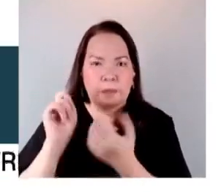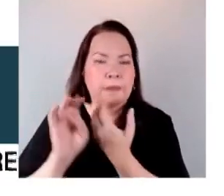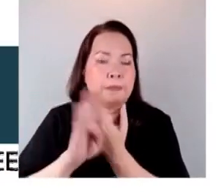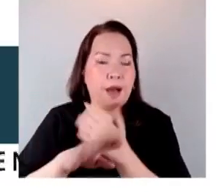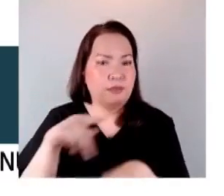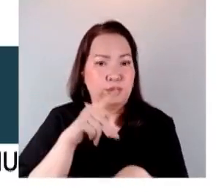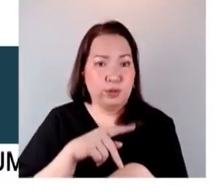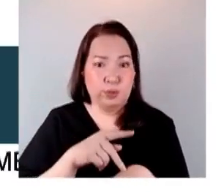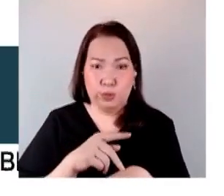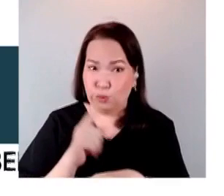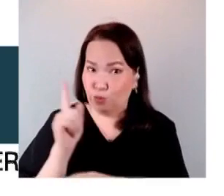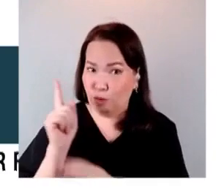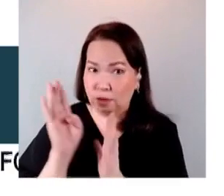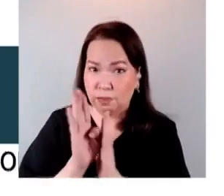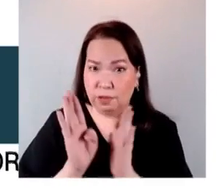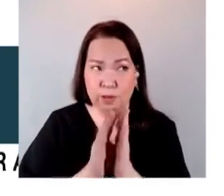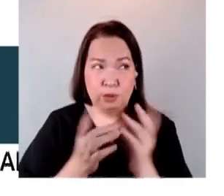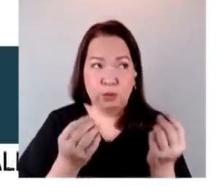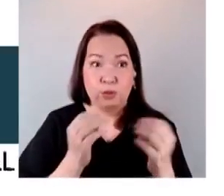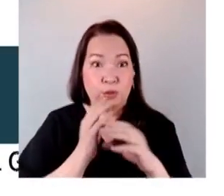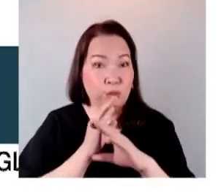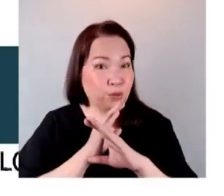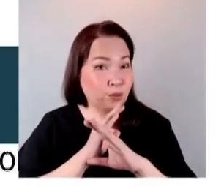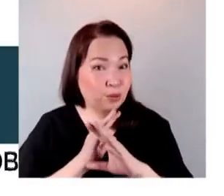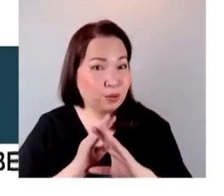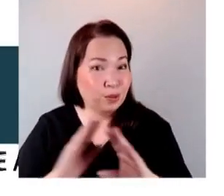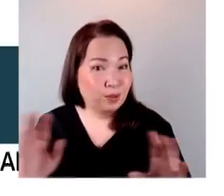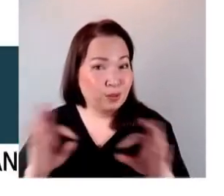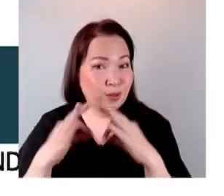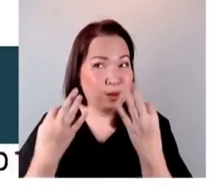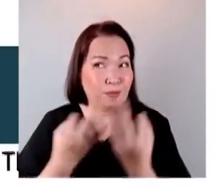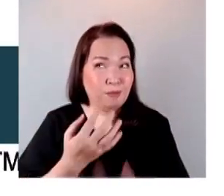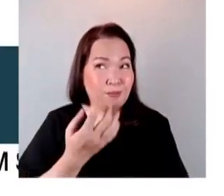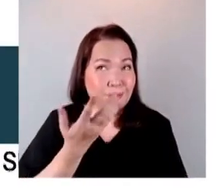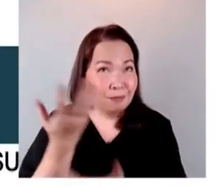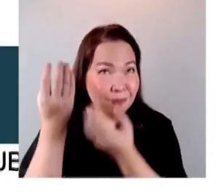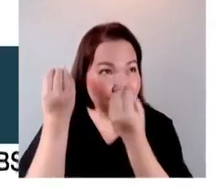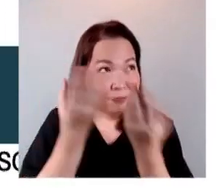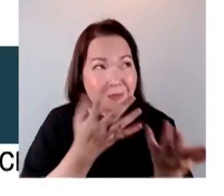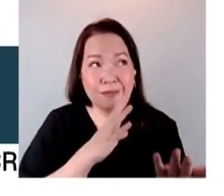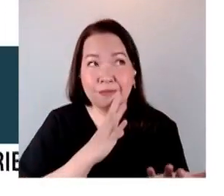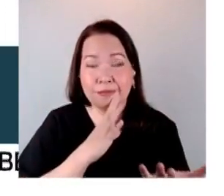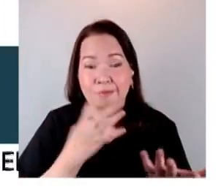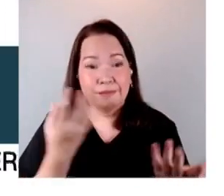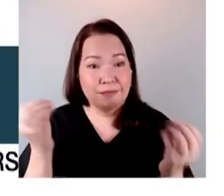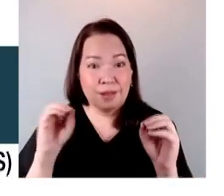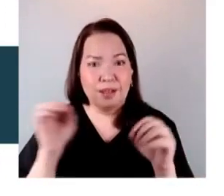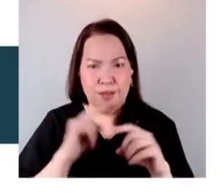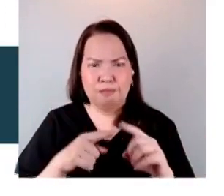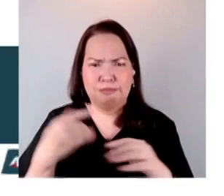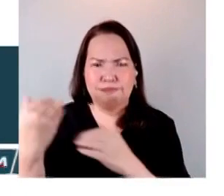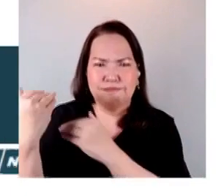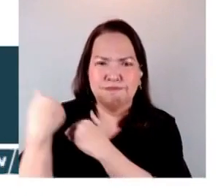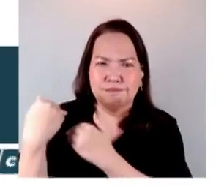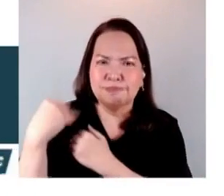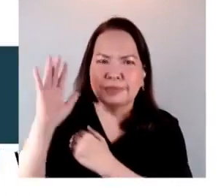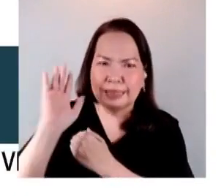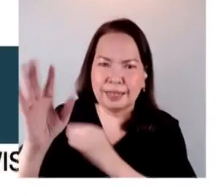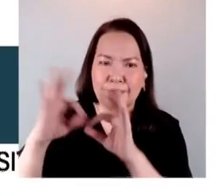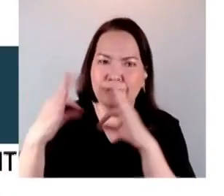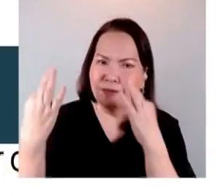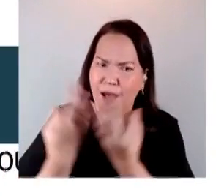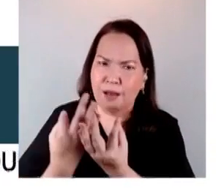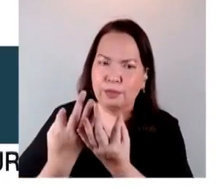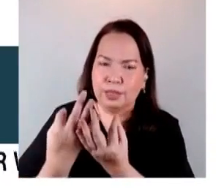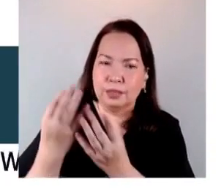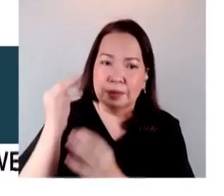that? He's been quiet about that. He hasn't said anything about it. But these are actually obligations of the Marcos family